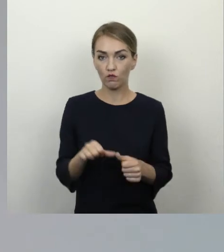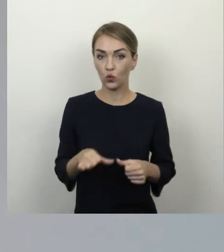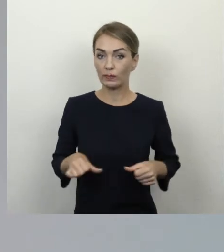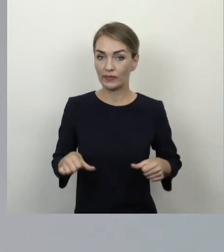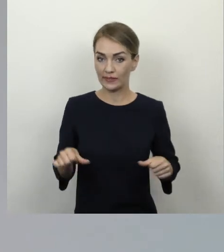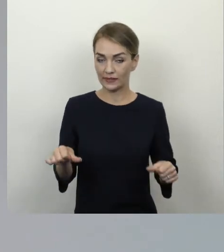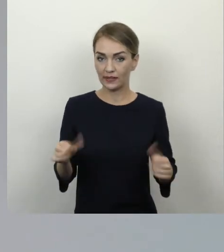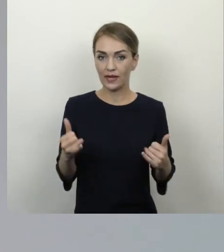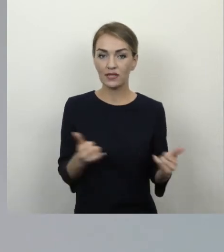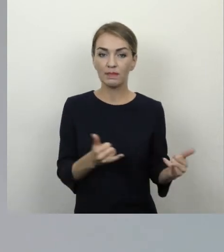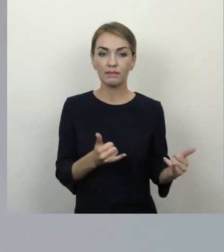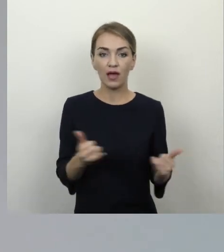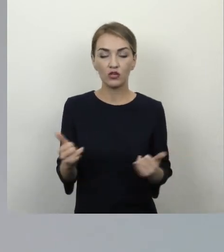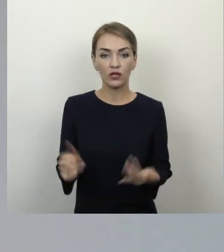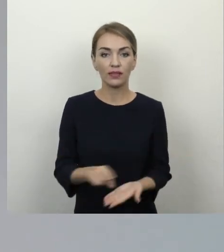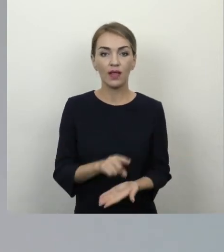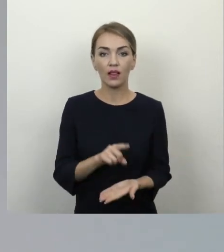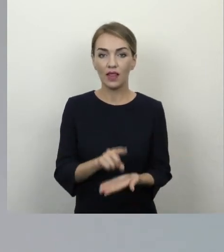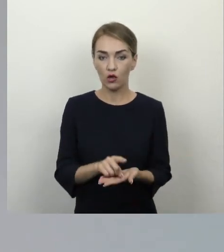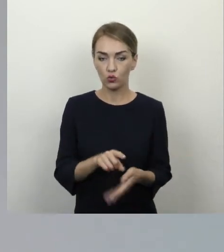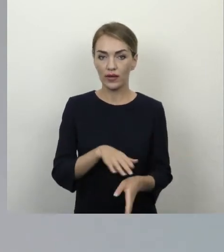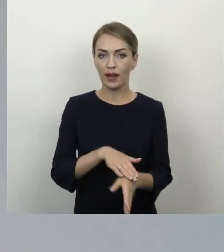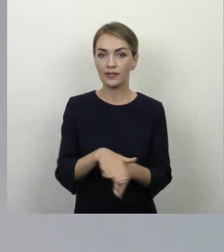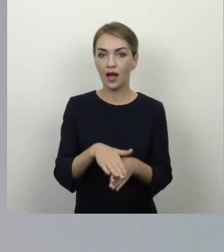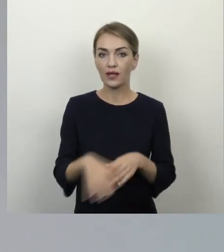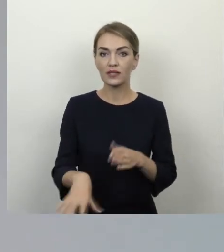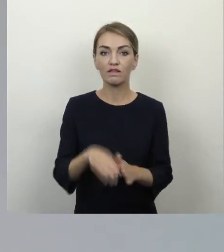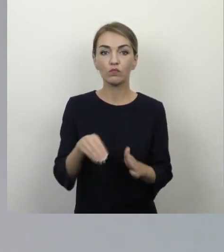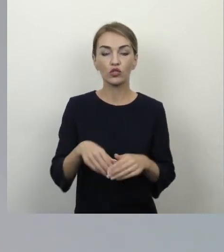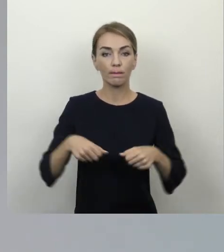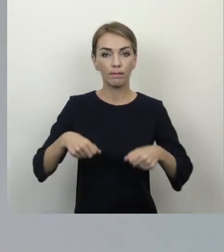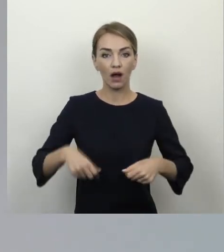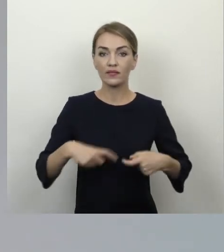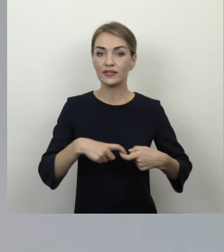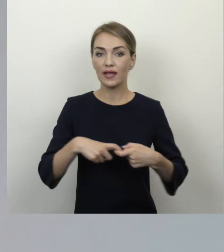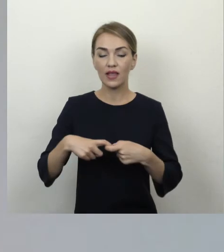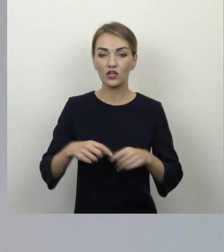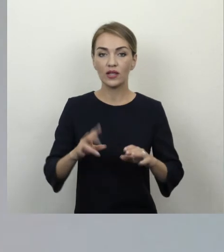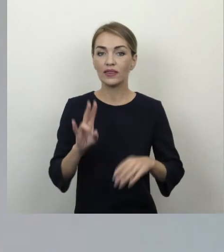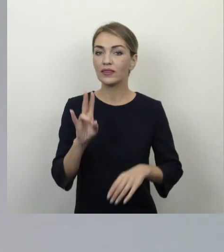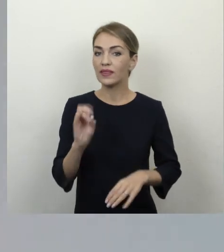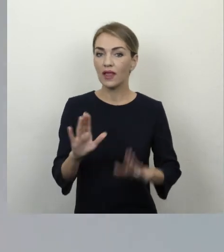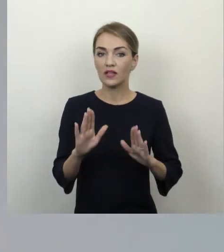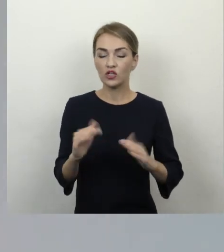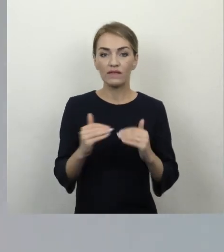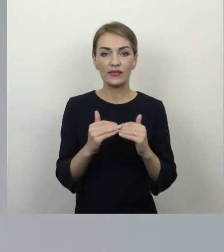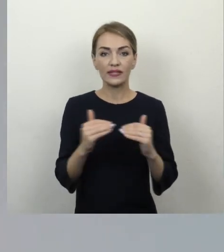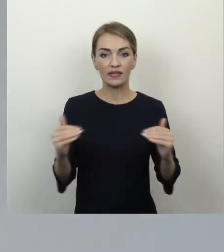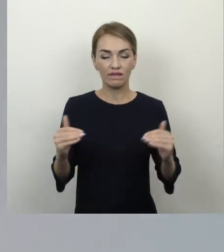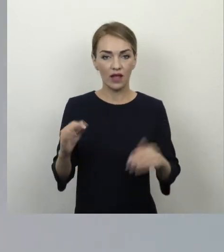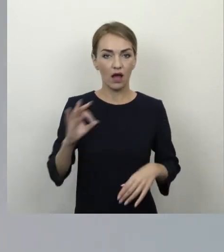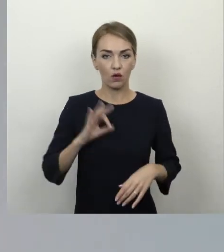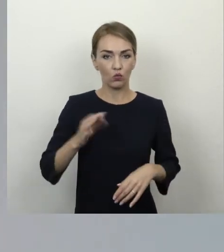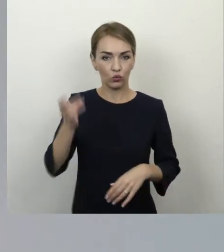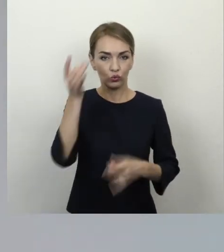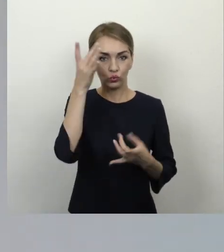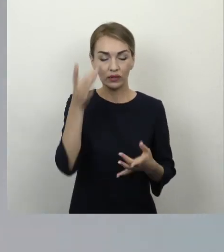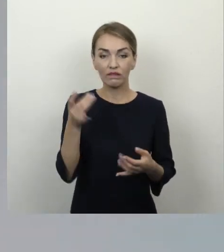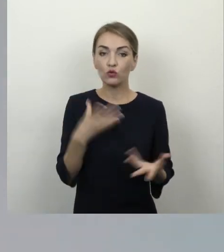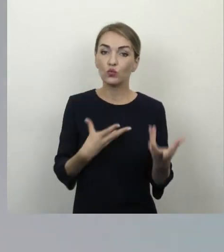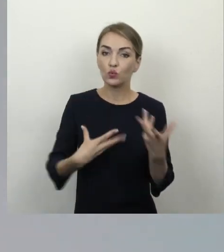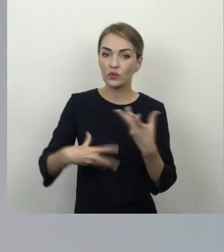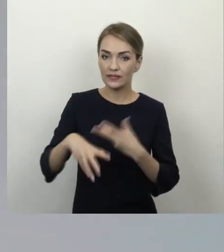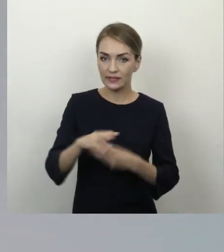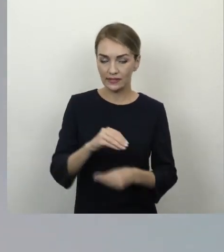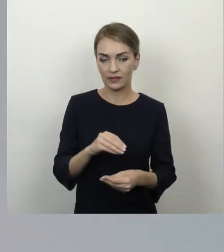commission members. In order to provide proper implementation of the election rights, this depends not only on the legal culture of